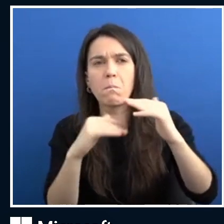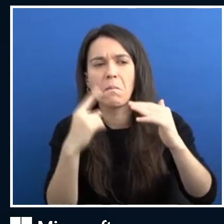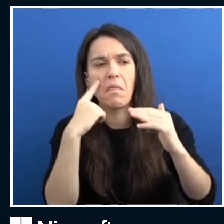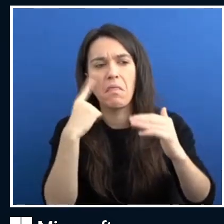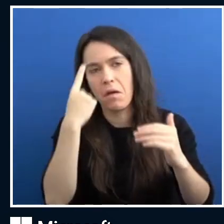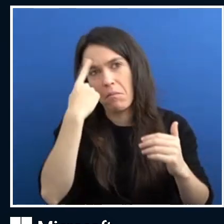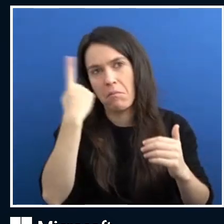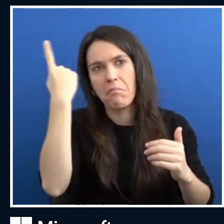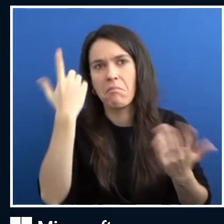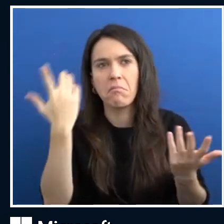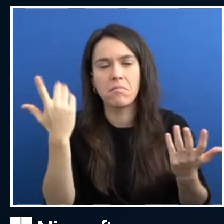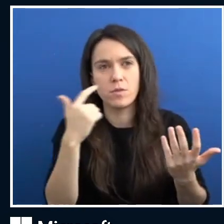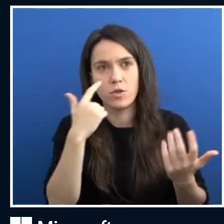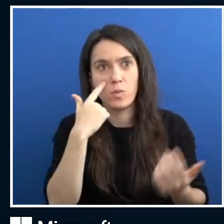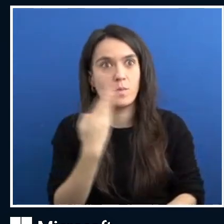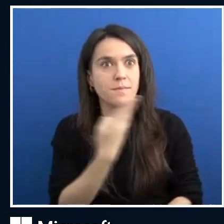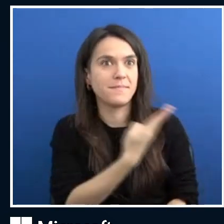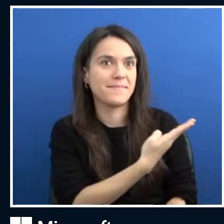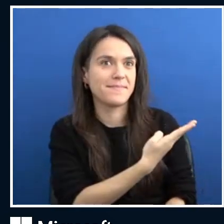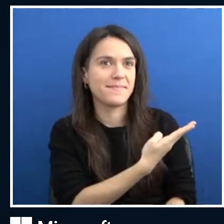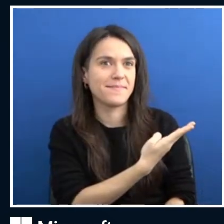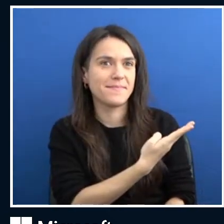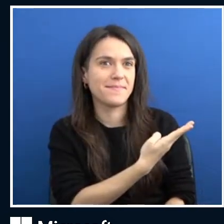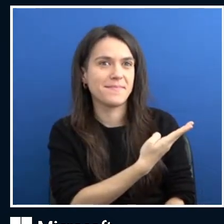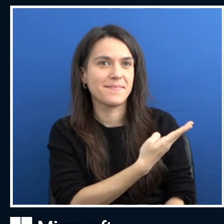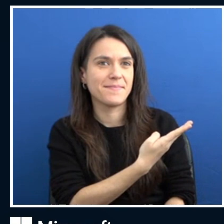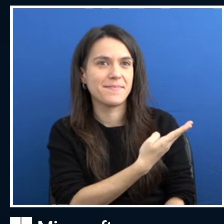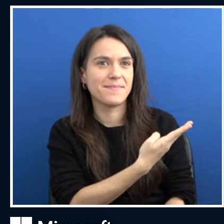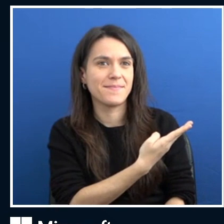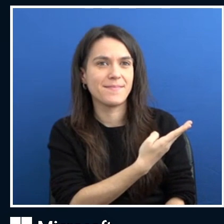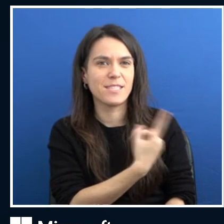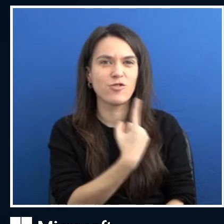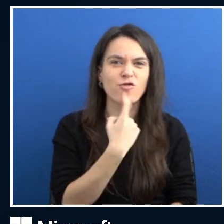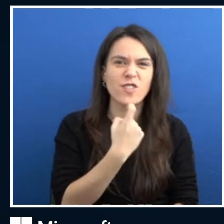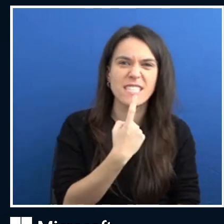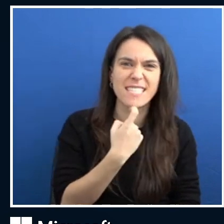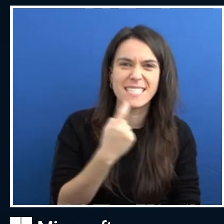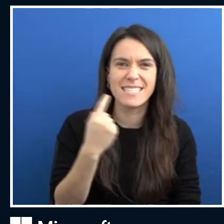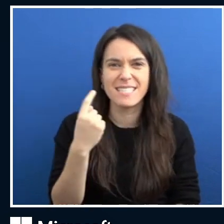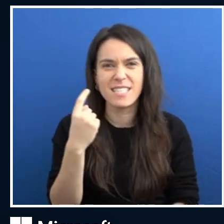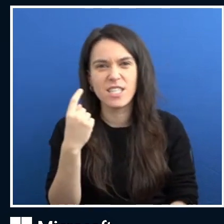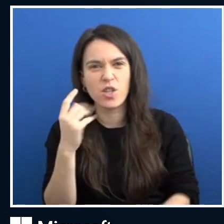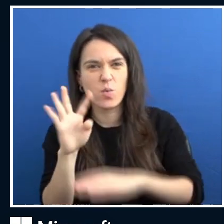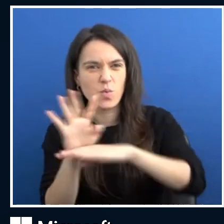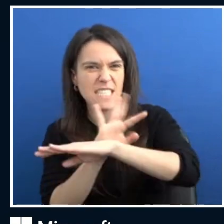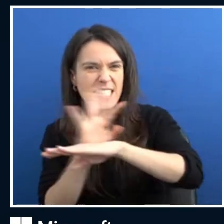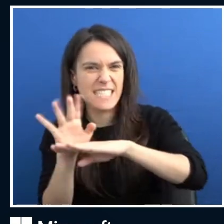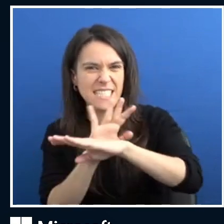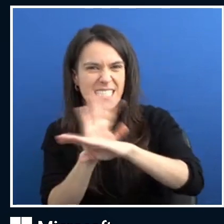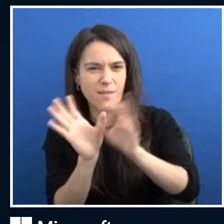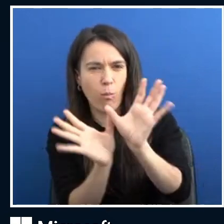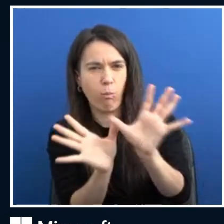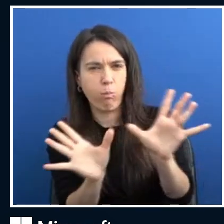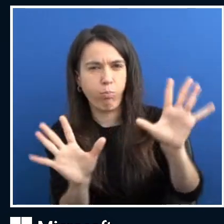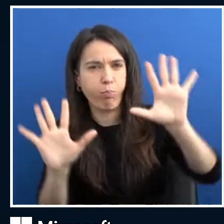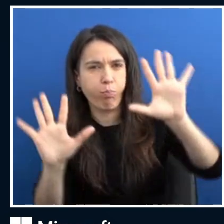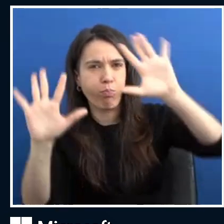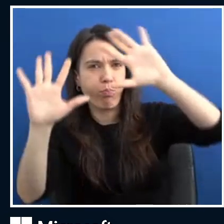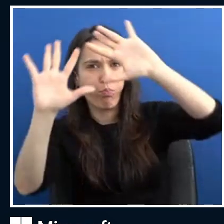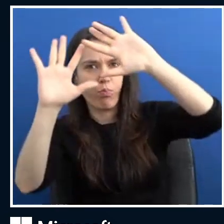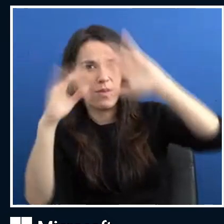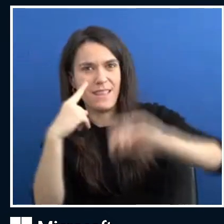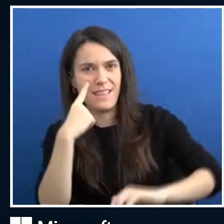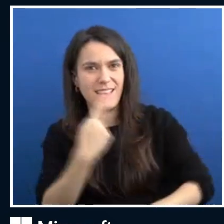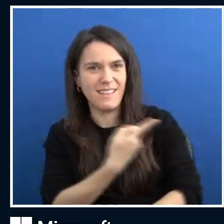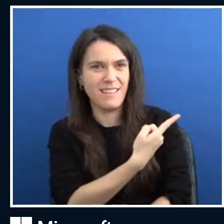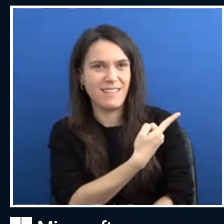answer. So if you look at this, you see that the graph is extremely overfitted and it's not really smooth. So it's clearly a wrong